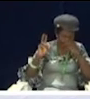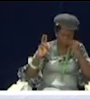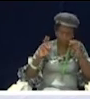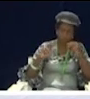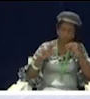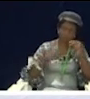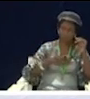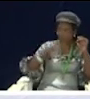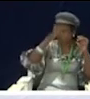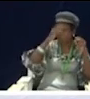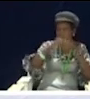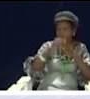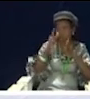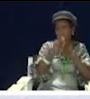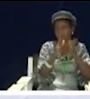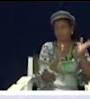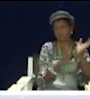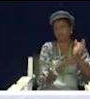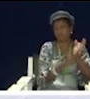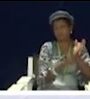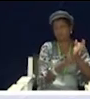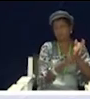My father in the Lord,